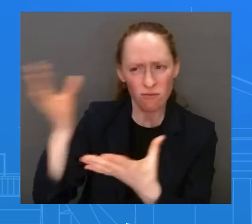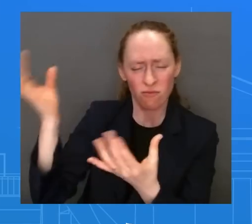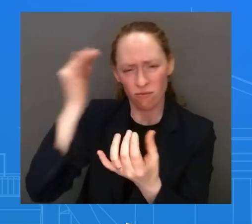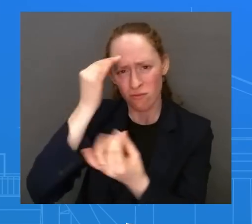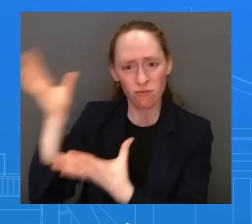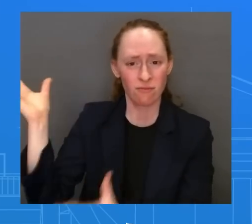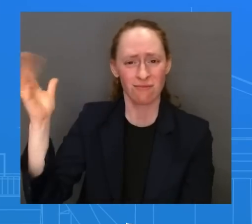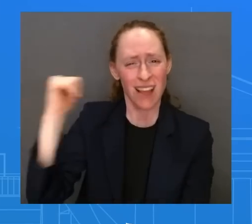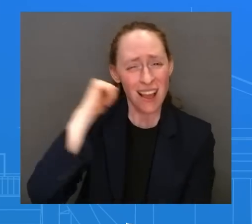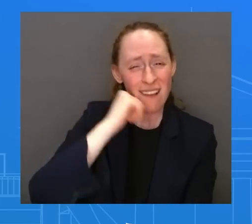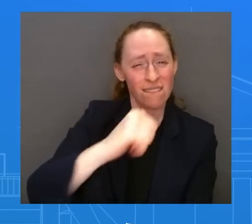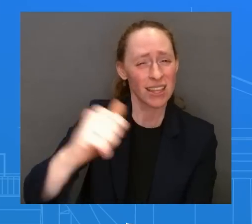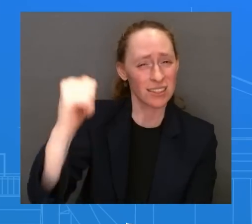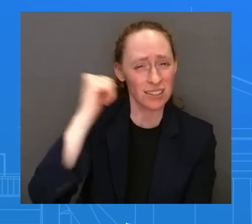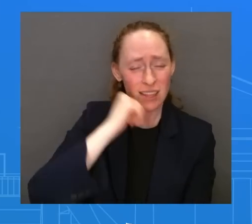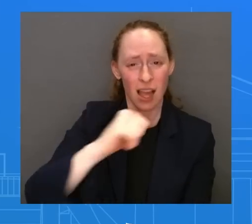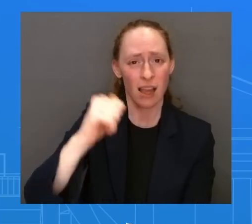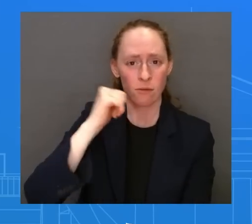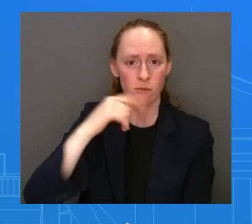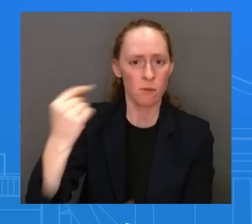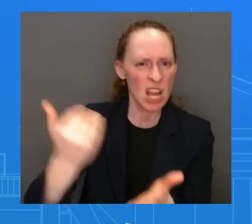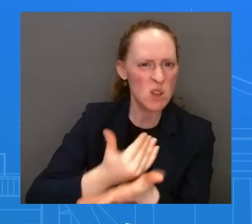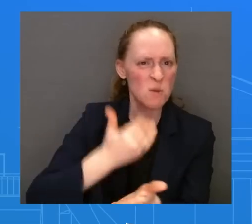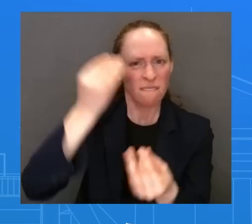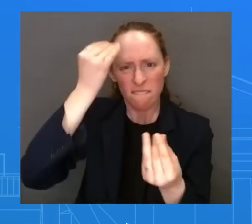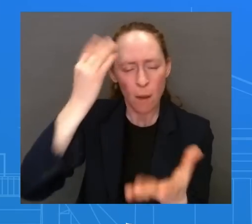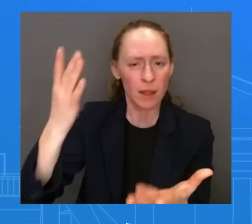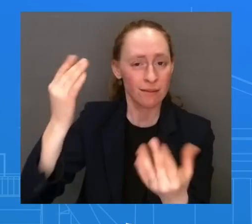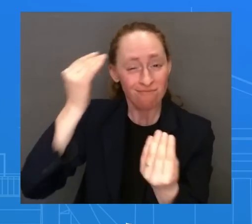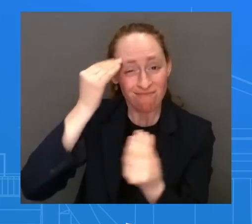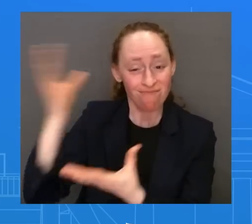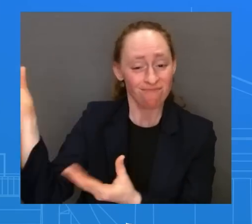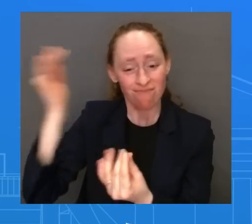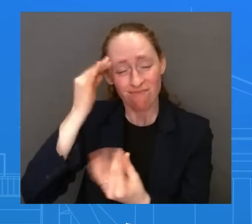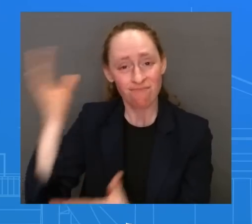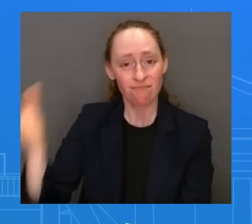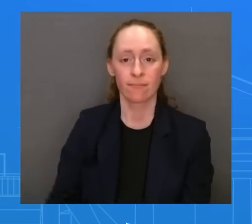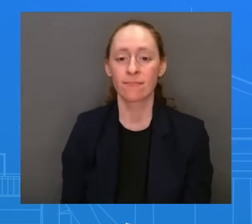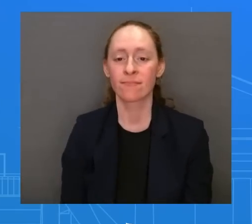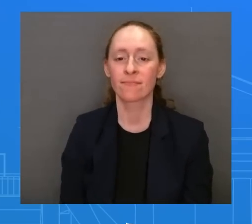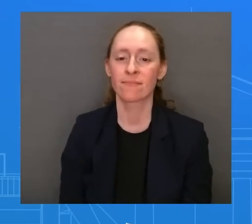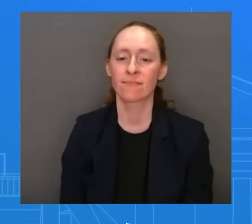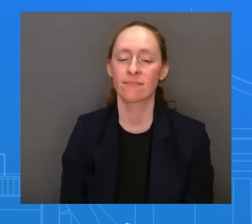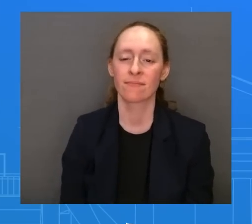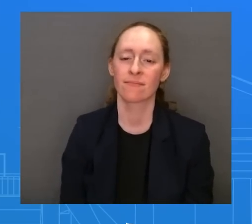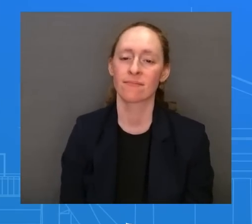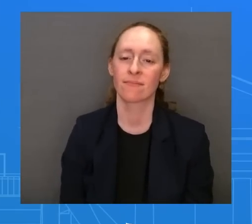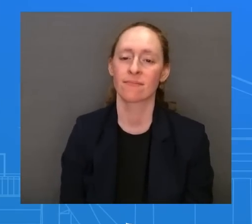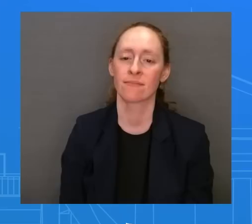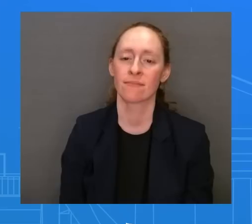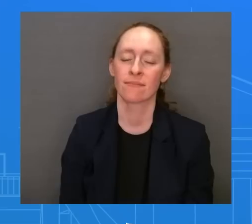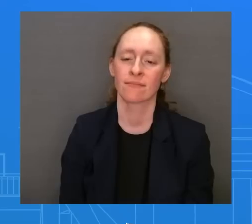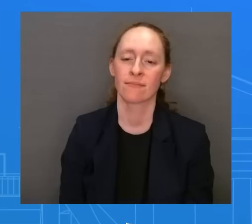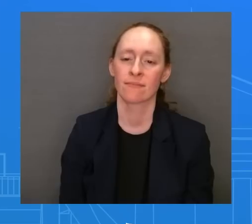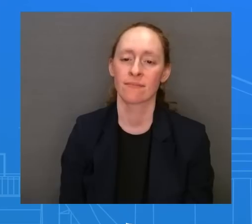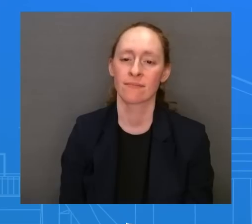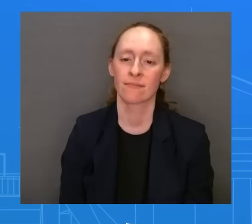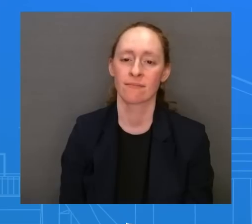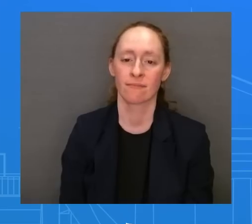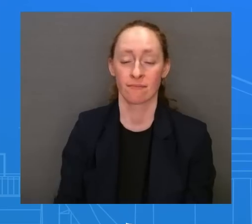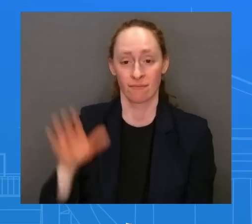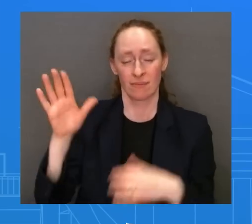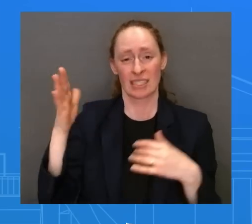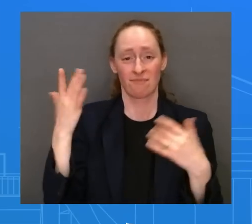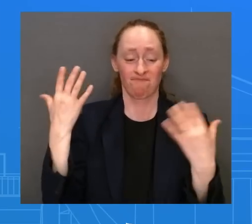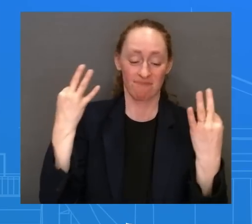uh enacted in accordance with the best Judgment of his advisors particularly military advisors as things were unfolding